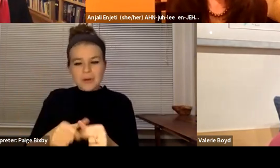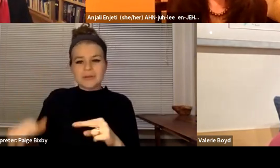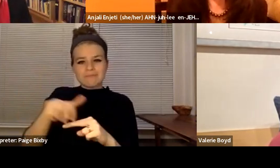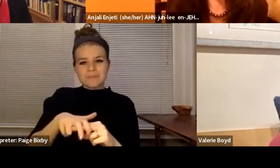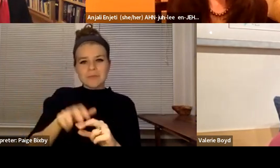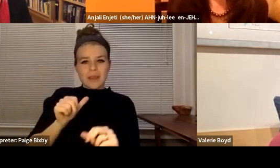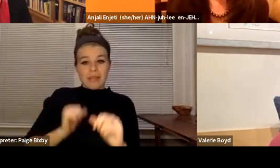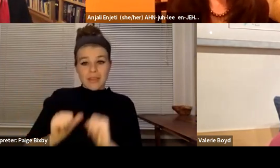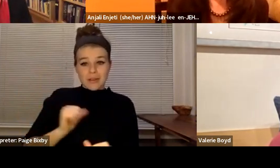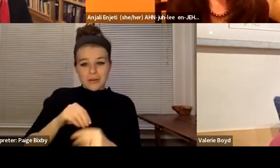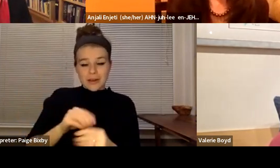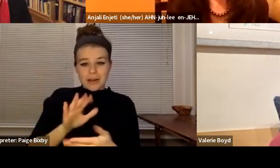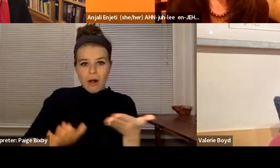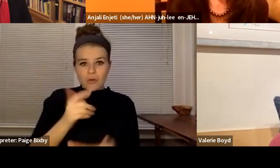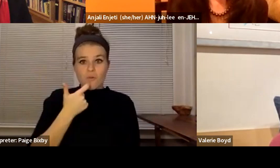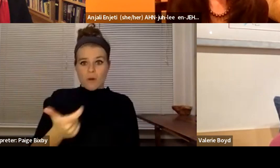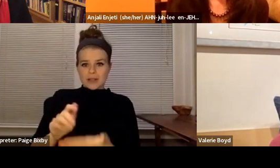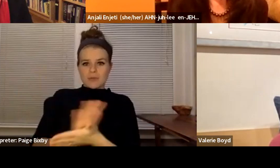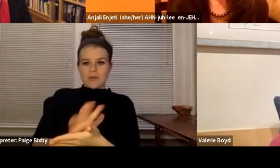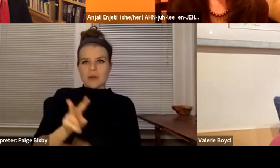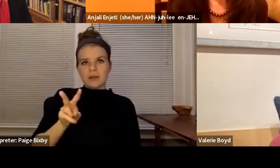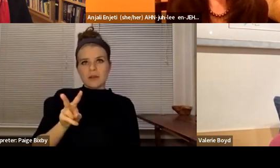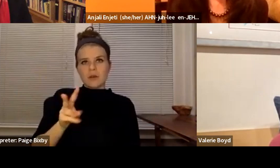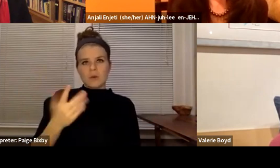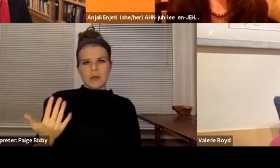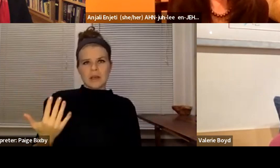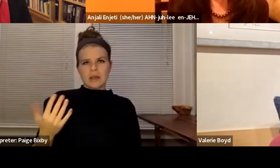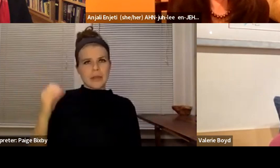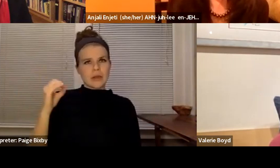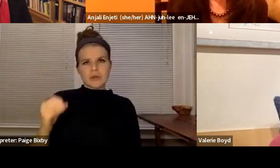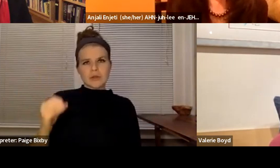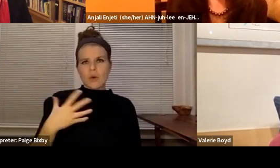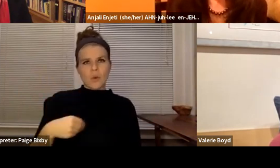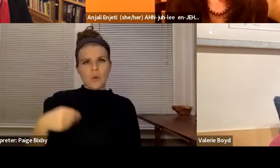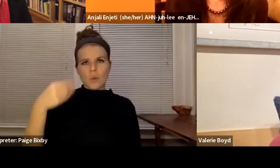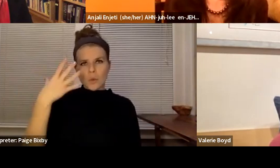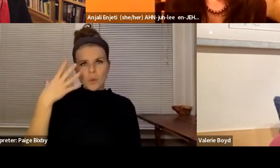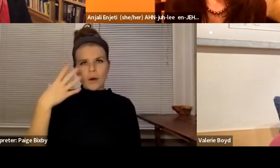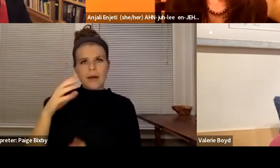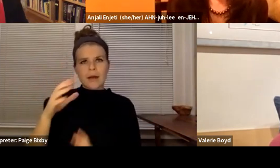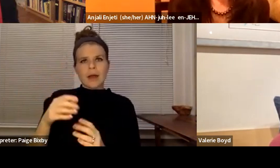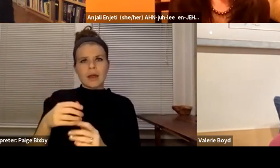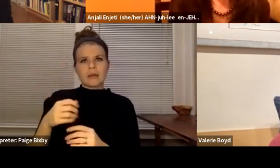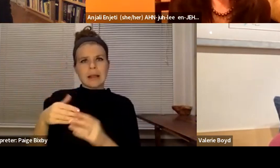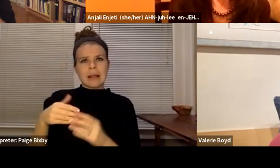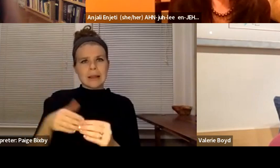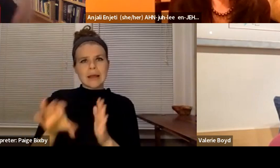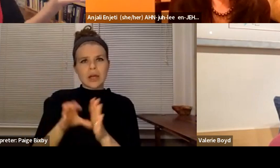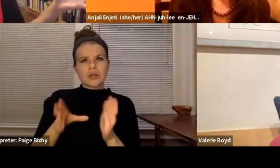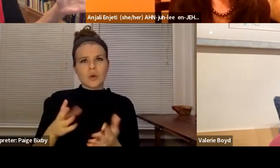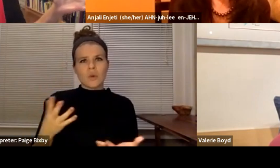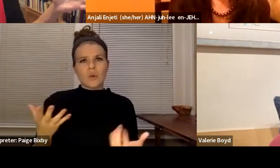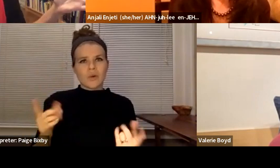mean, seeing that movie and thinking, wait, there's no white protagonist. What?